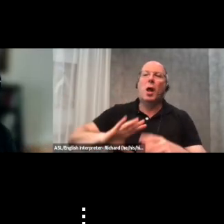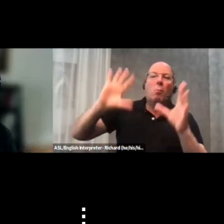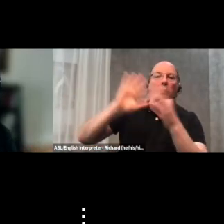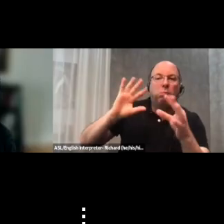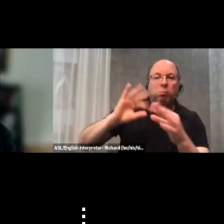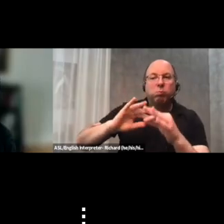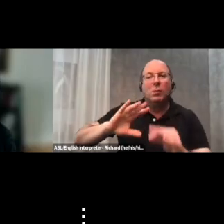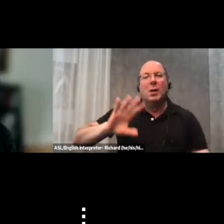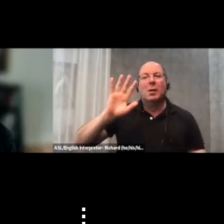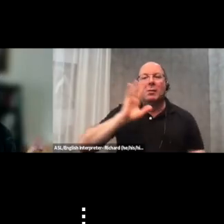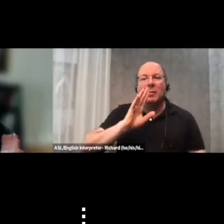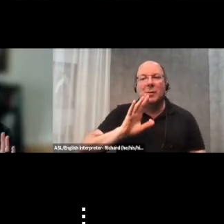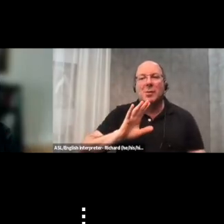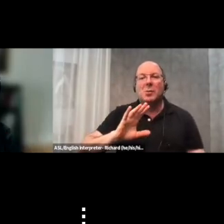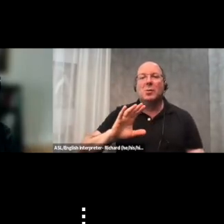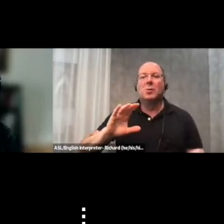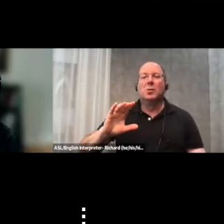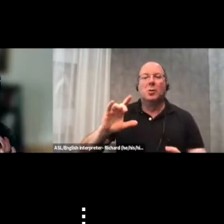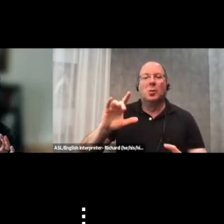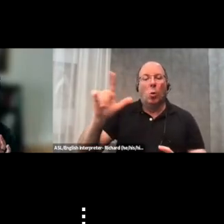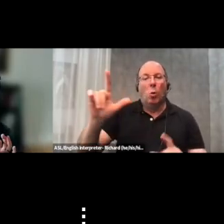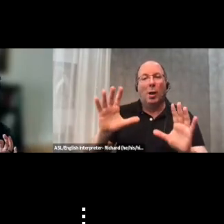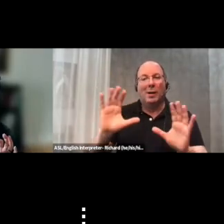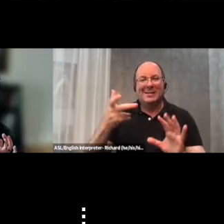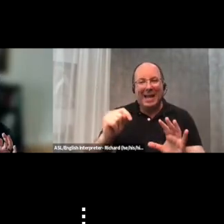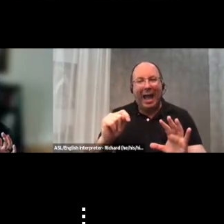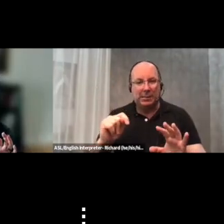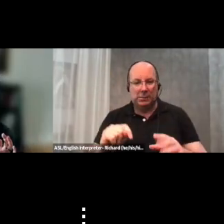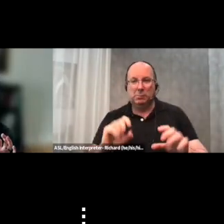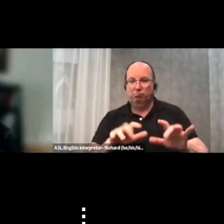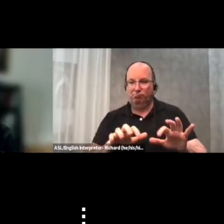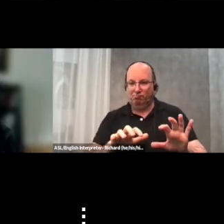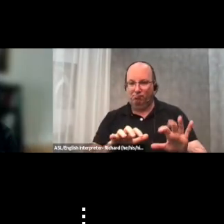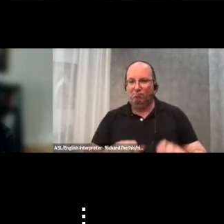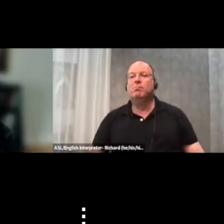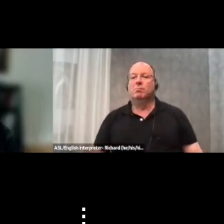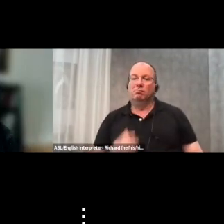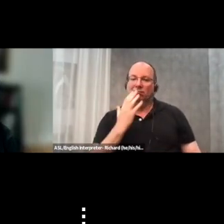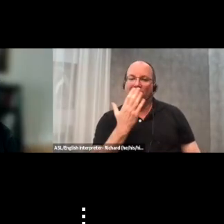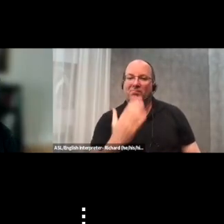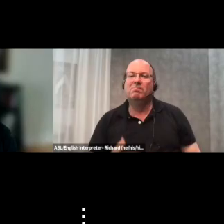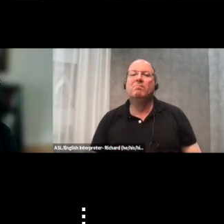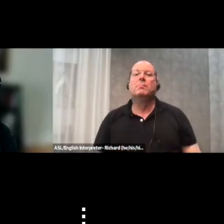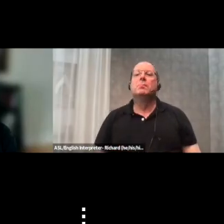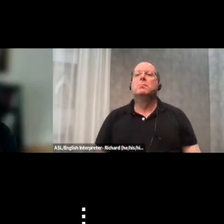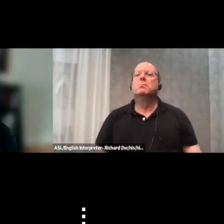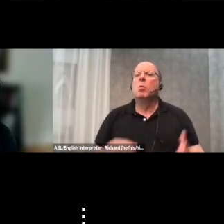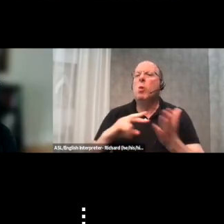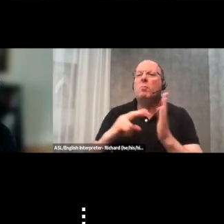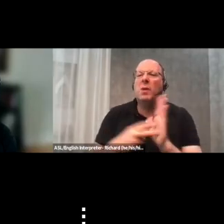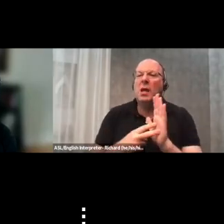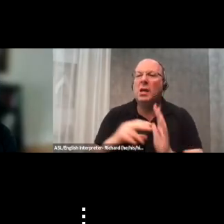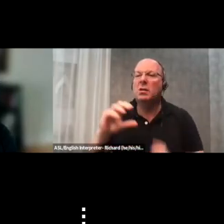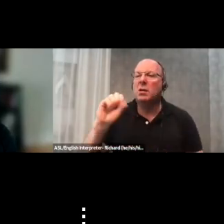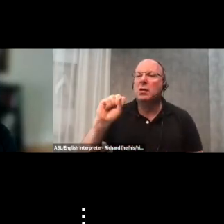put it in the chat. Taylor, if you could monitor the chat, that would be very helpful. Thank you. Okay, so what is safer sex?